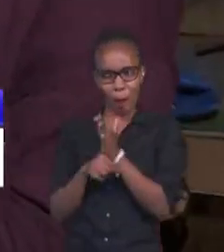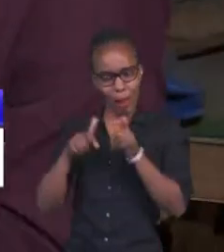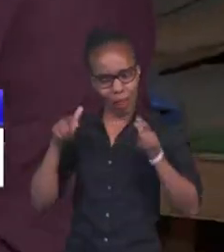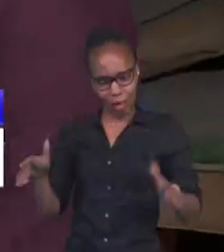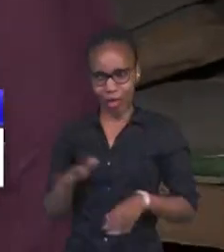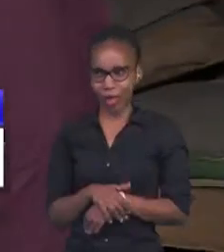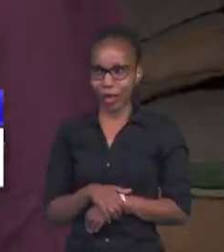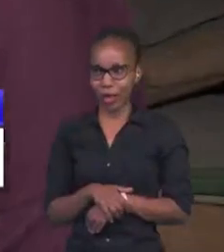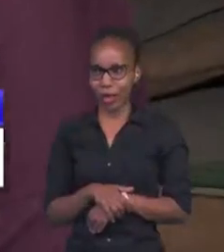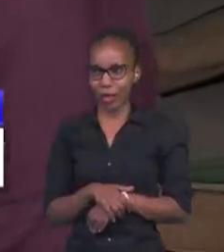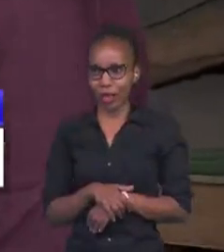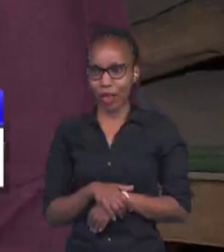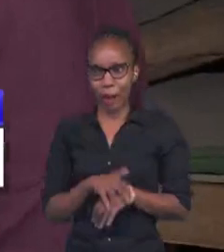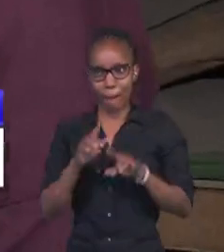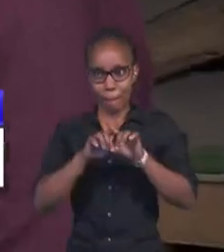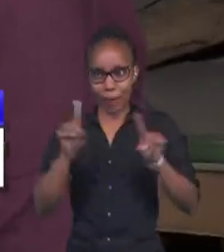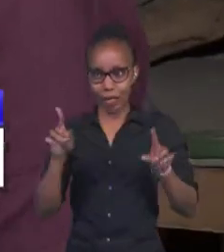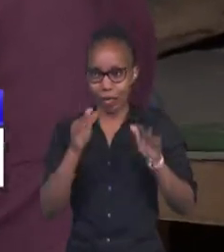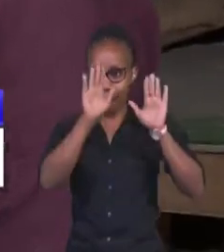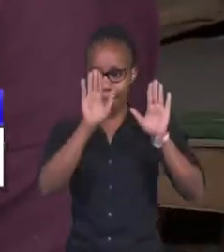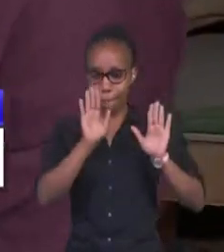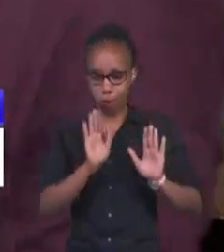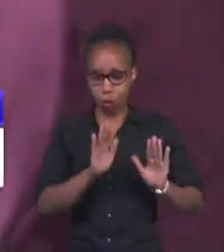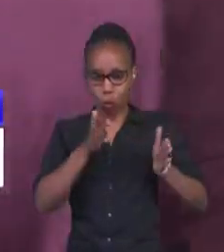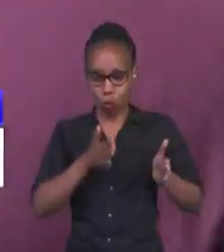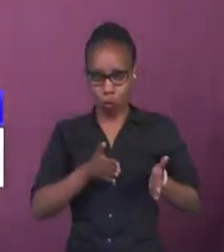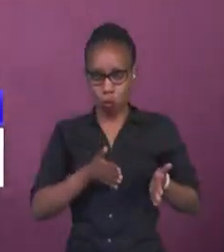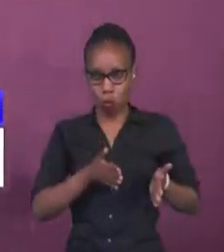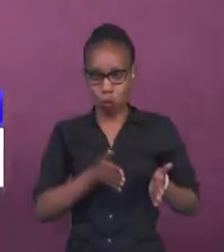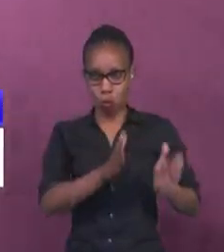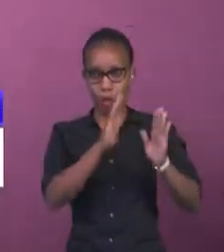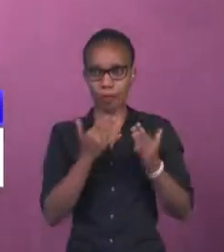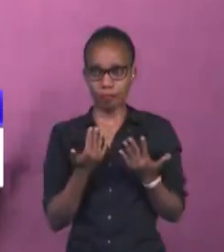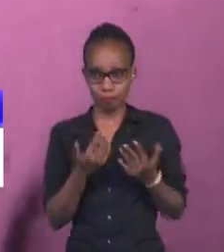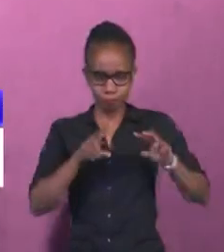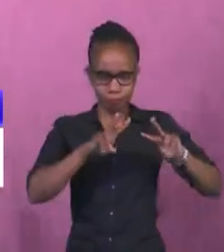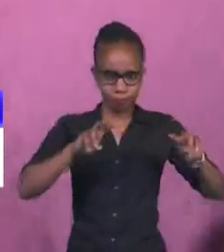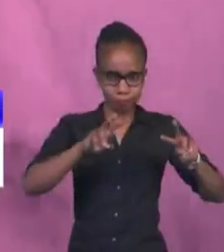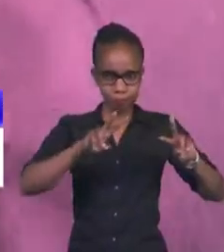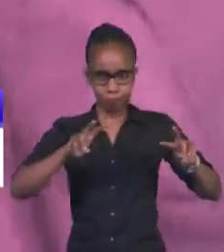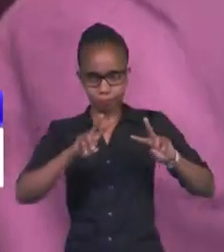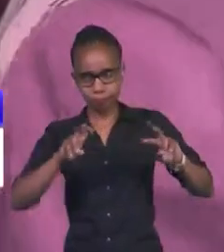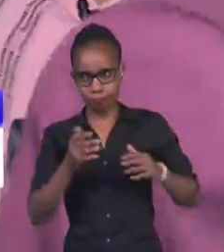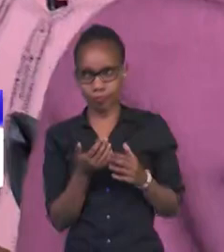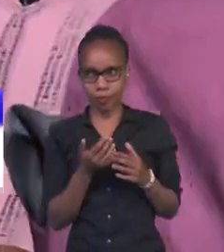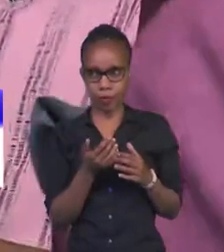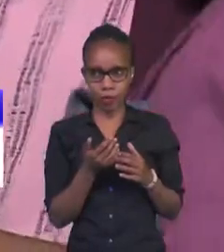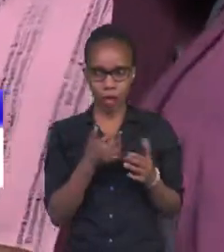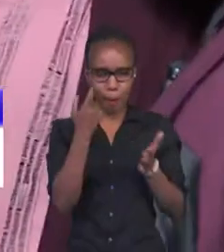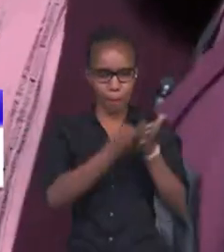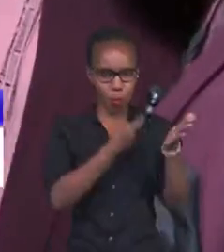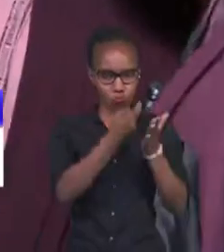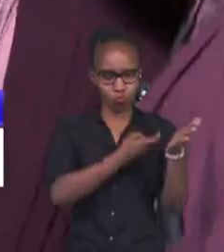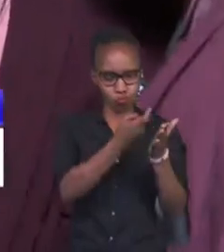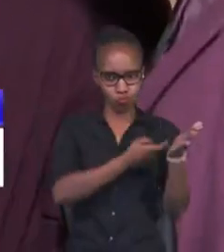But also, it's a very important way of tracing that step from colonialism